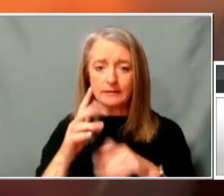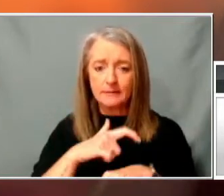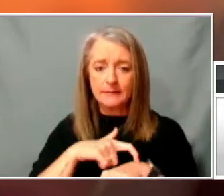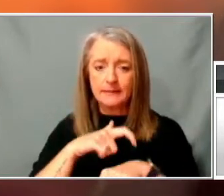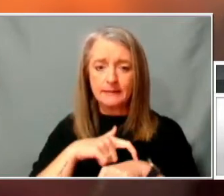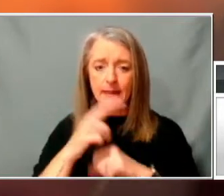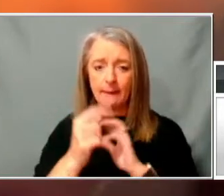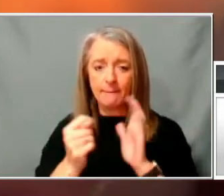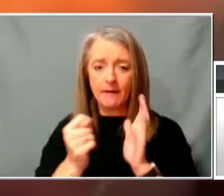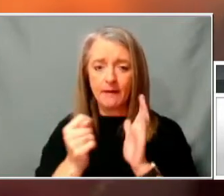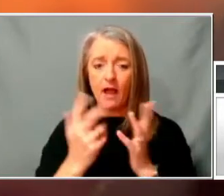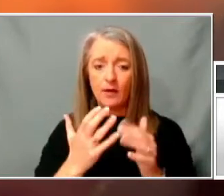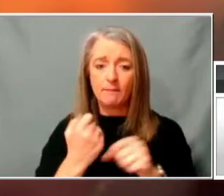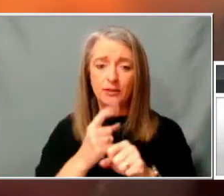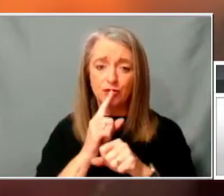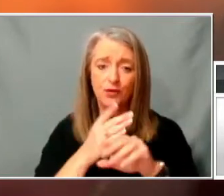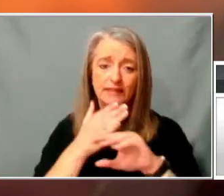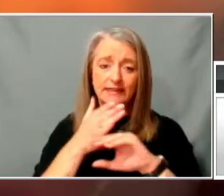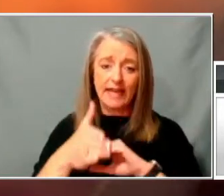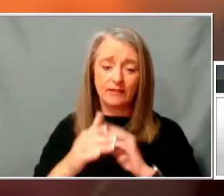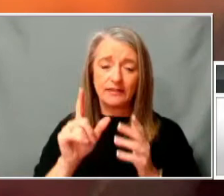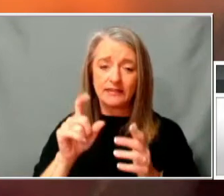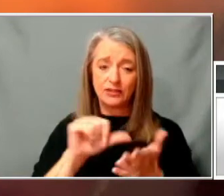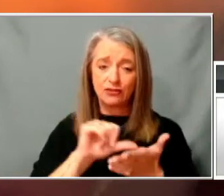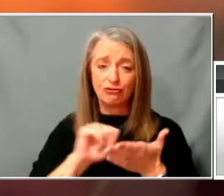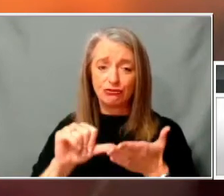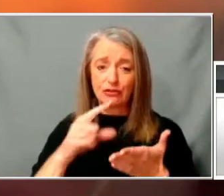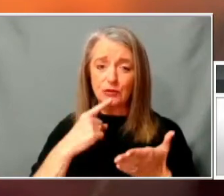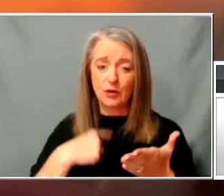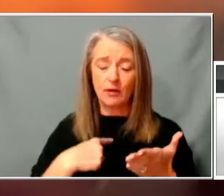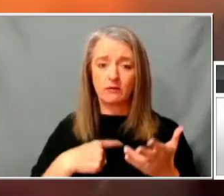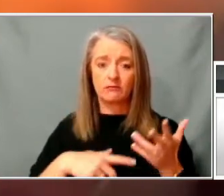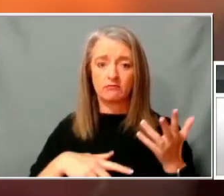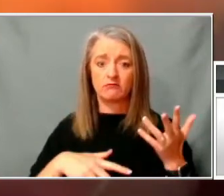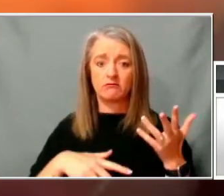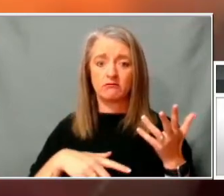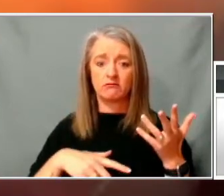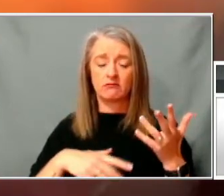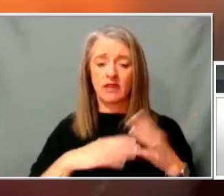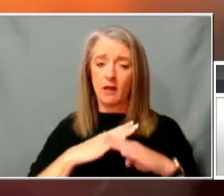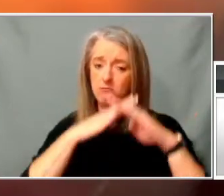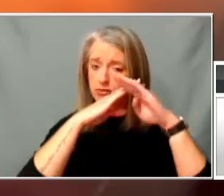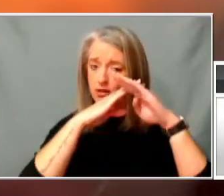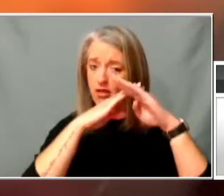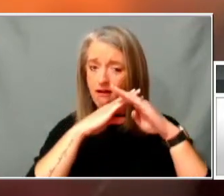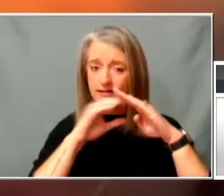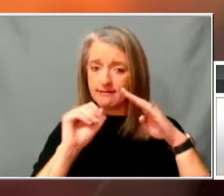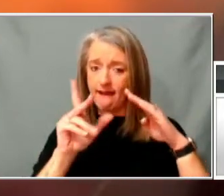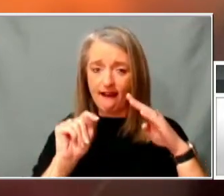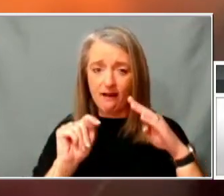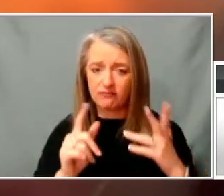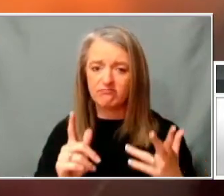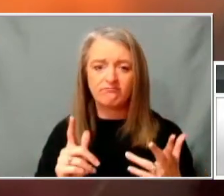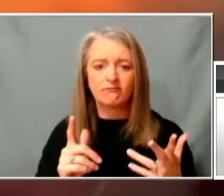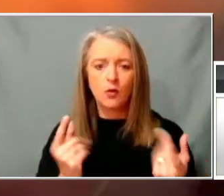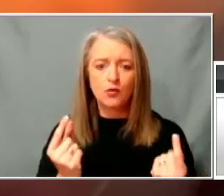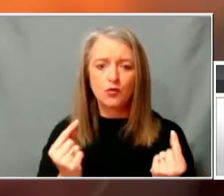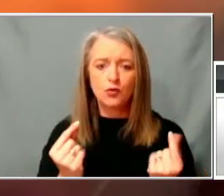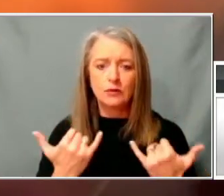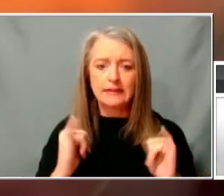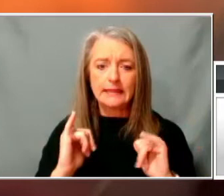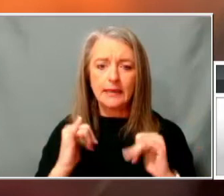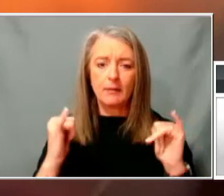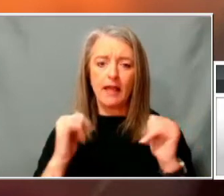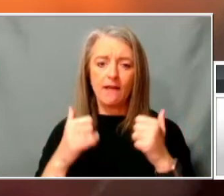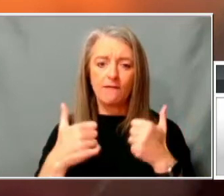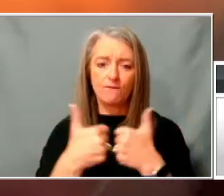it was after the season. So when he told me I needed surgery, I just kind of blocked that part of my mind out and was like, what I need to do to still play football